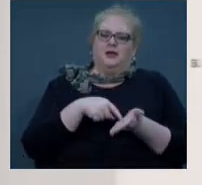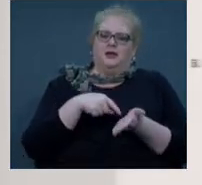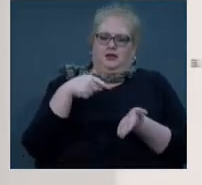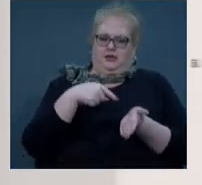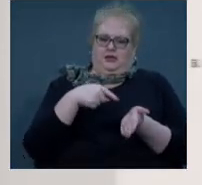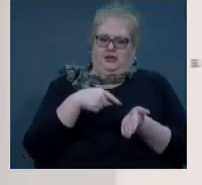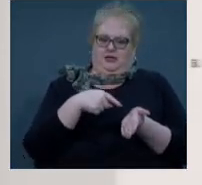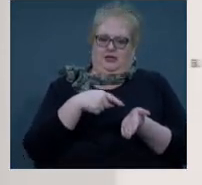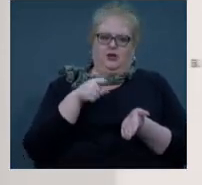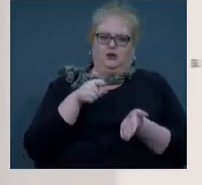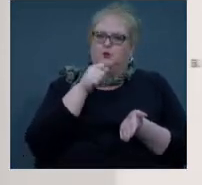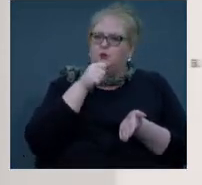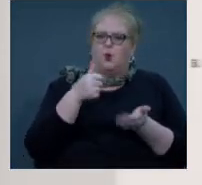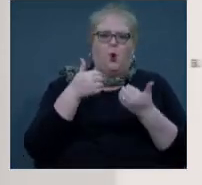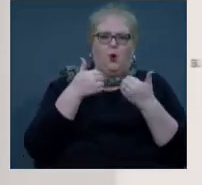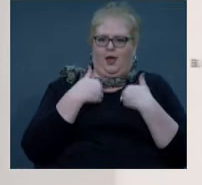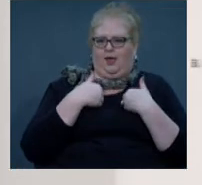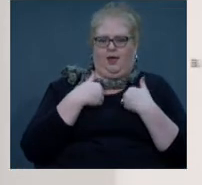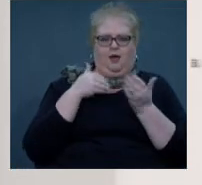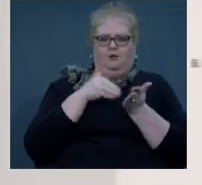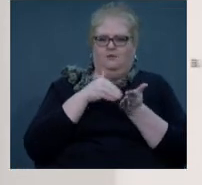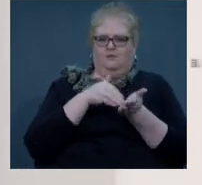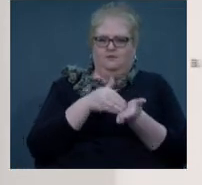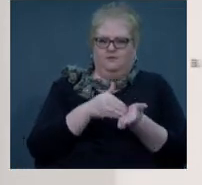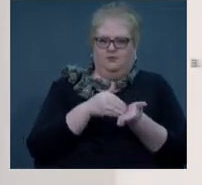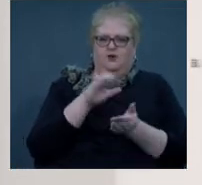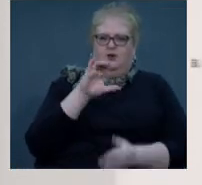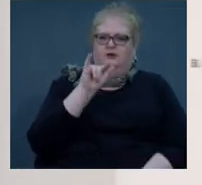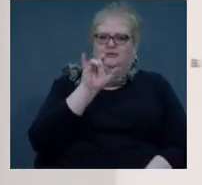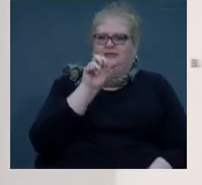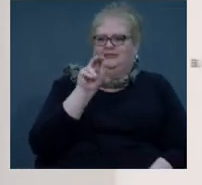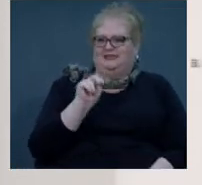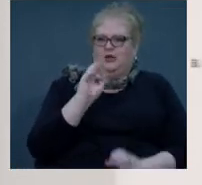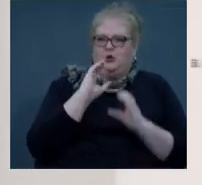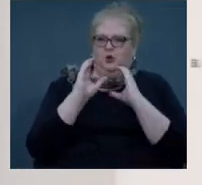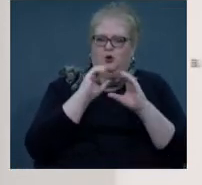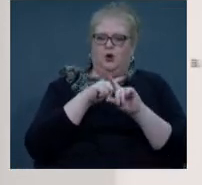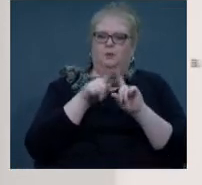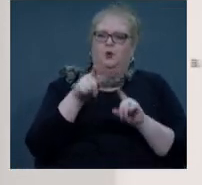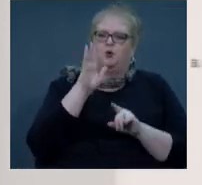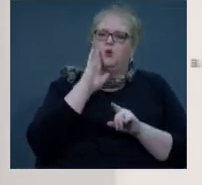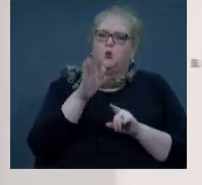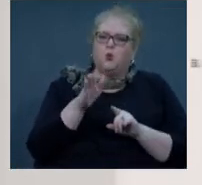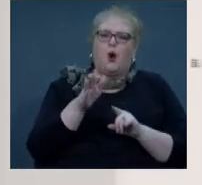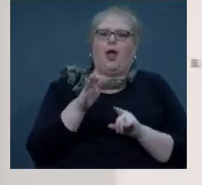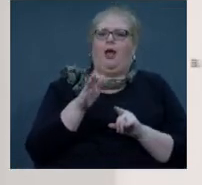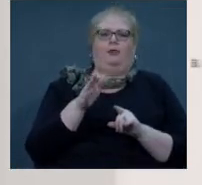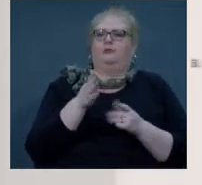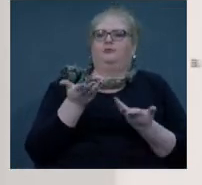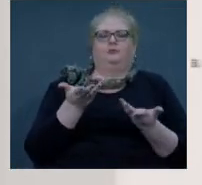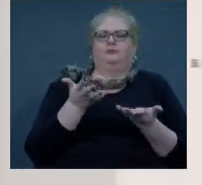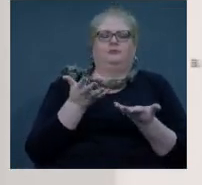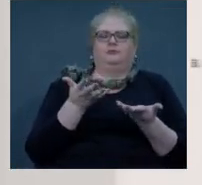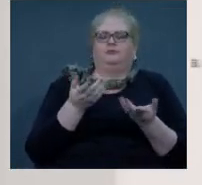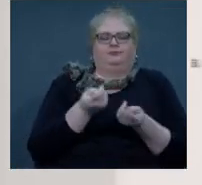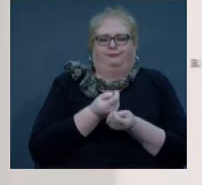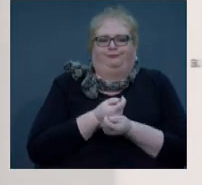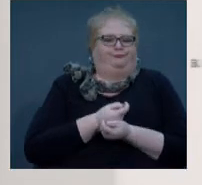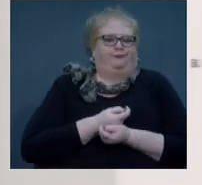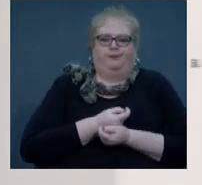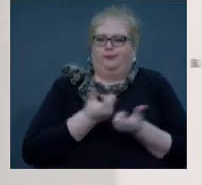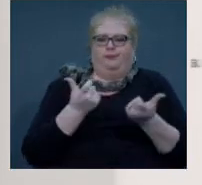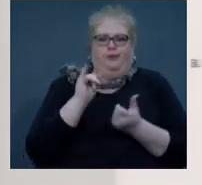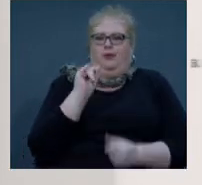have much citizen communication now, but you're going to kill it dead if somebody has to get here at 4 in order to put in a card